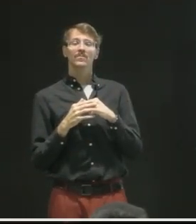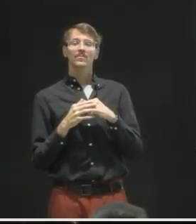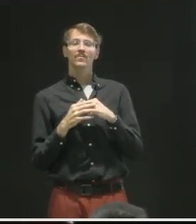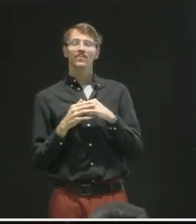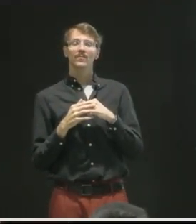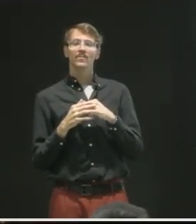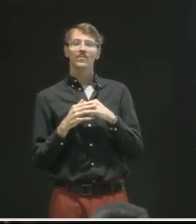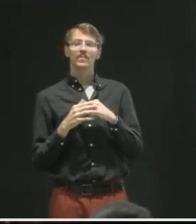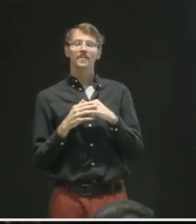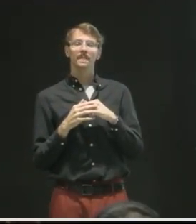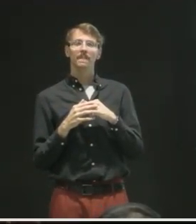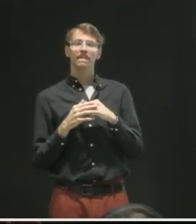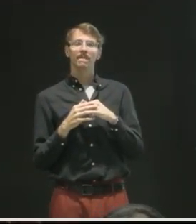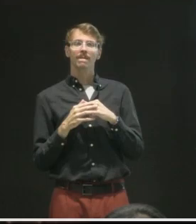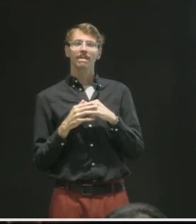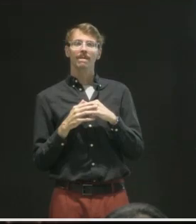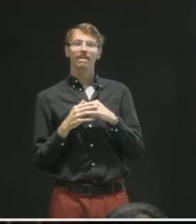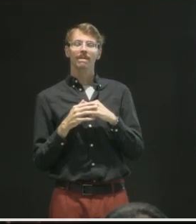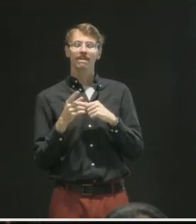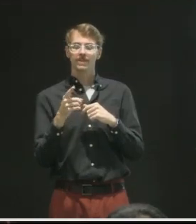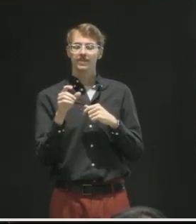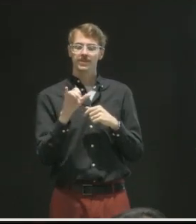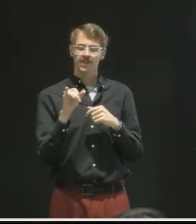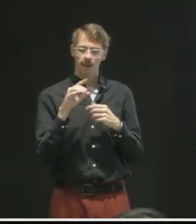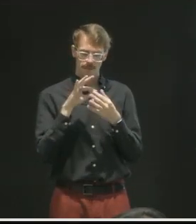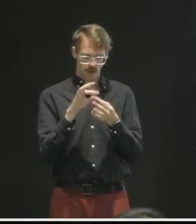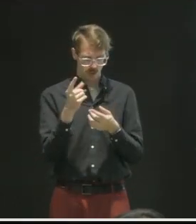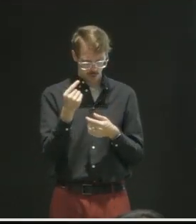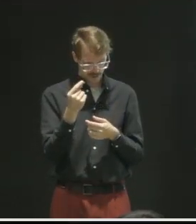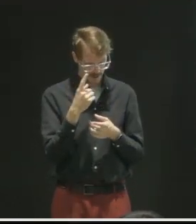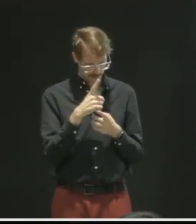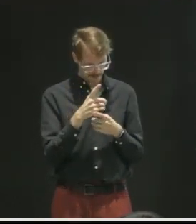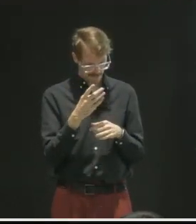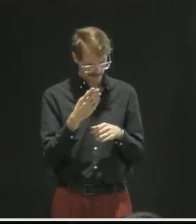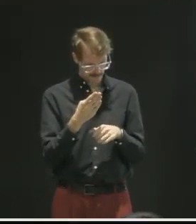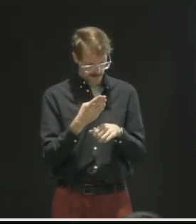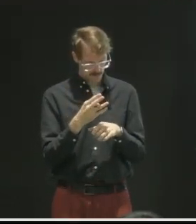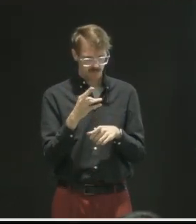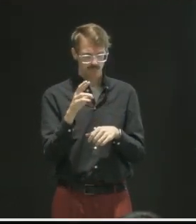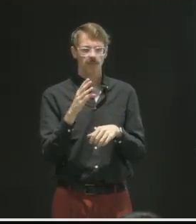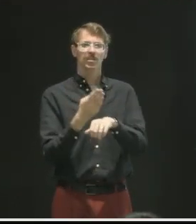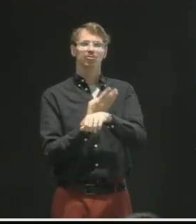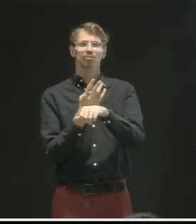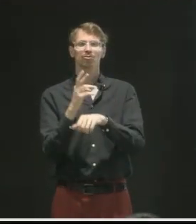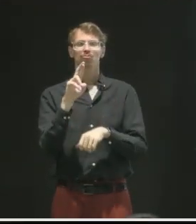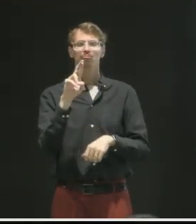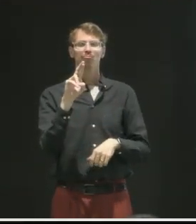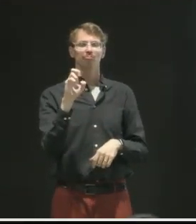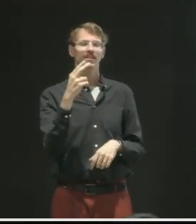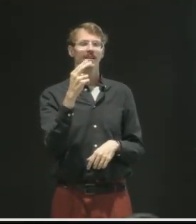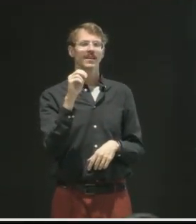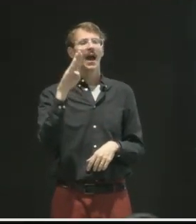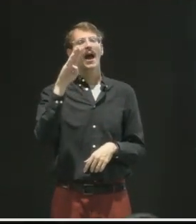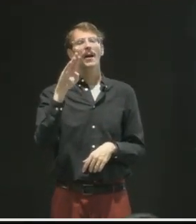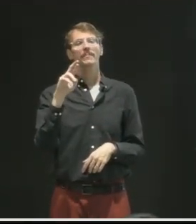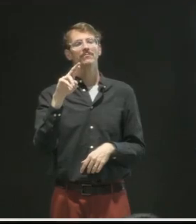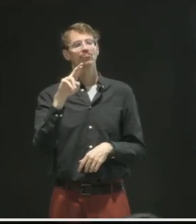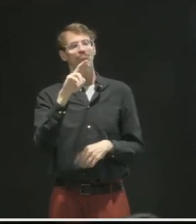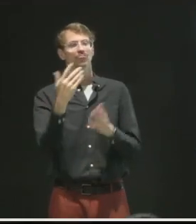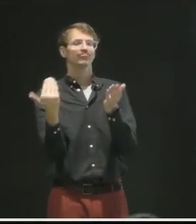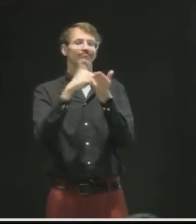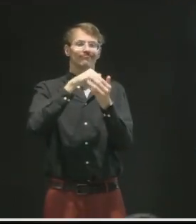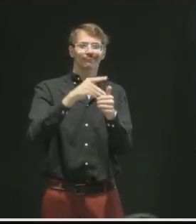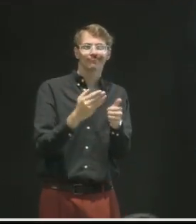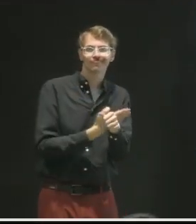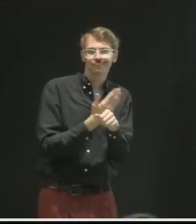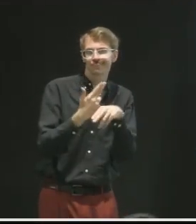about the what is it, the construction, construction, the rehabilitation and reconstruction